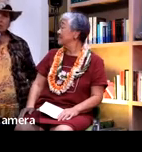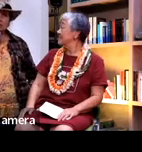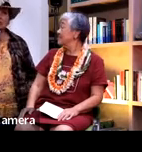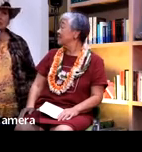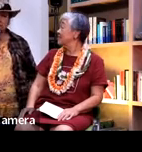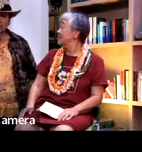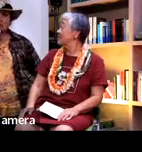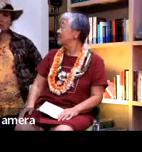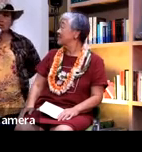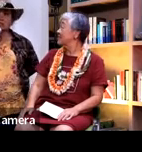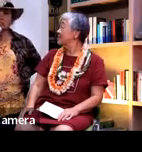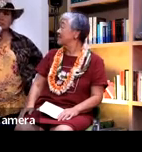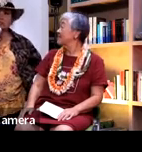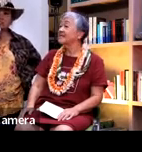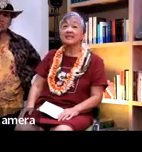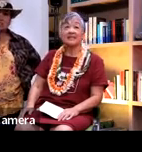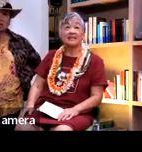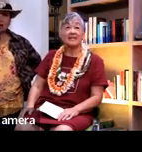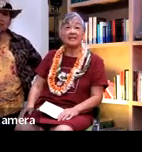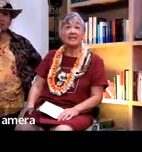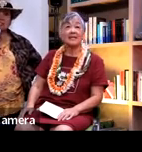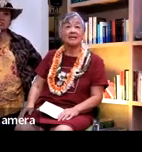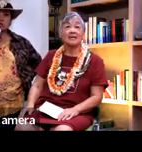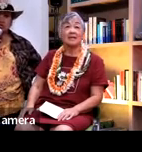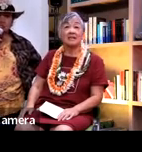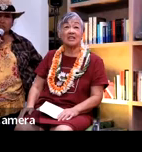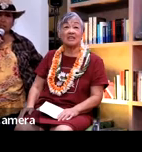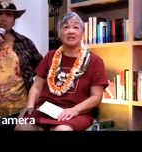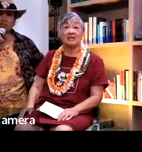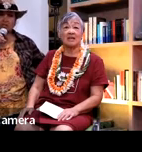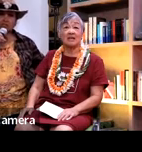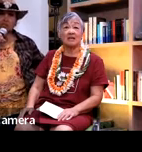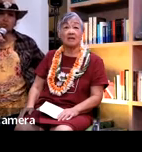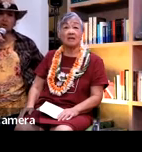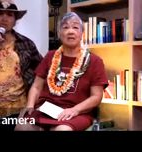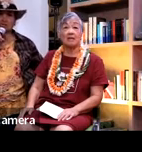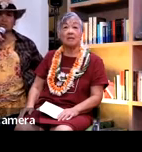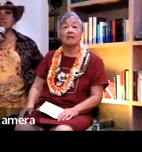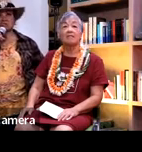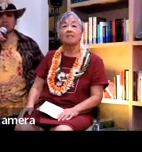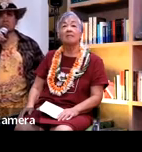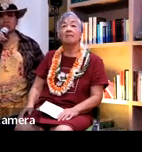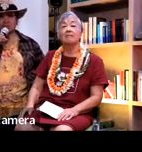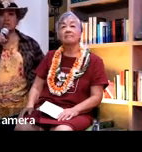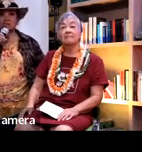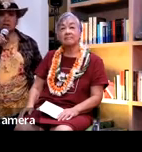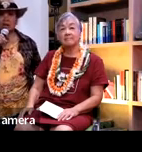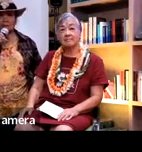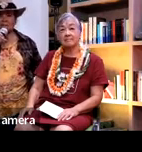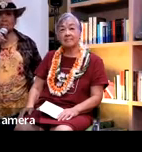Yeah. Well, the generation now is so different from what we learned.